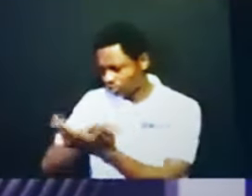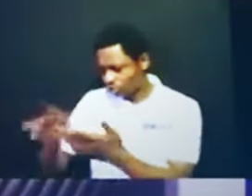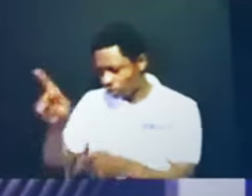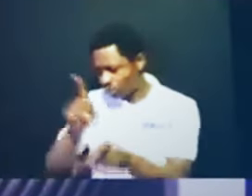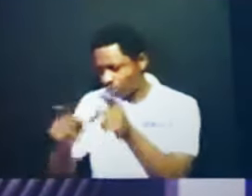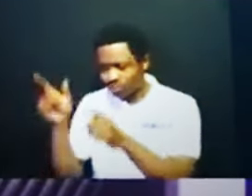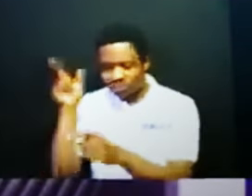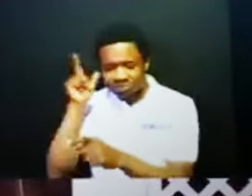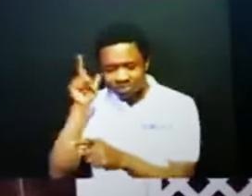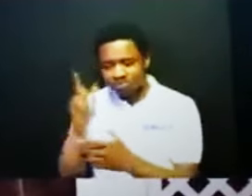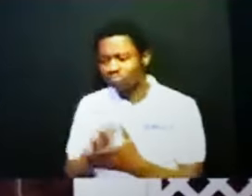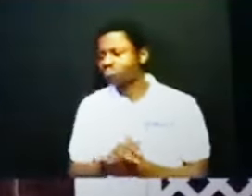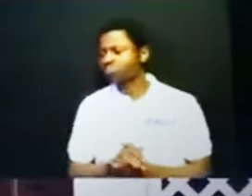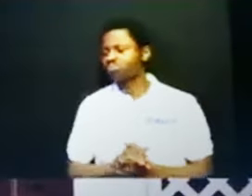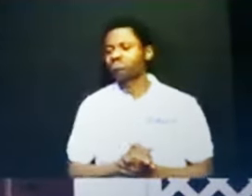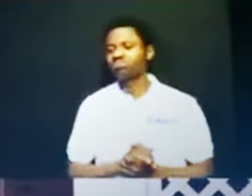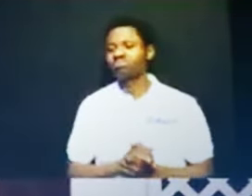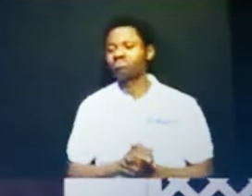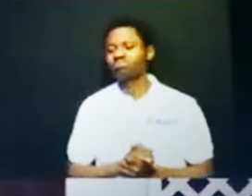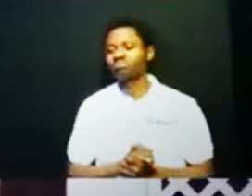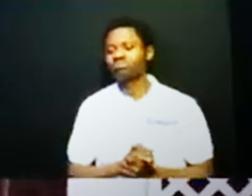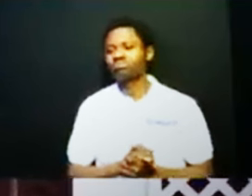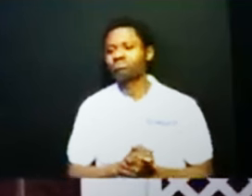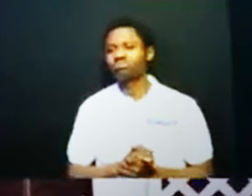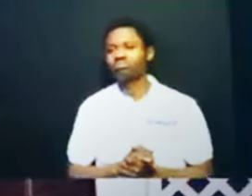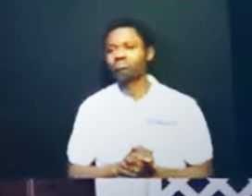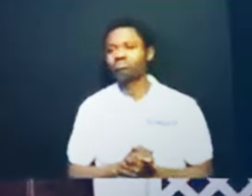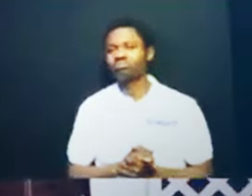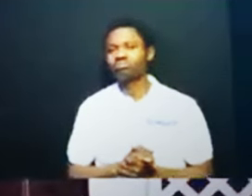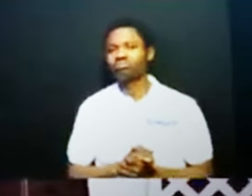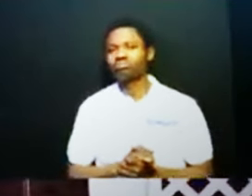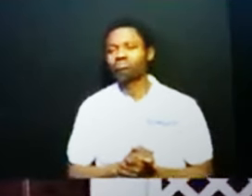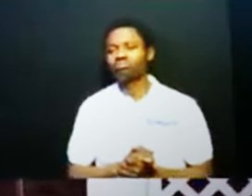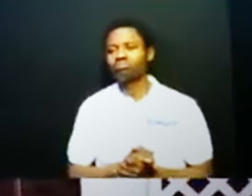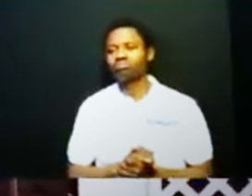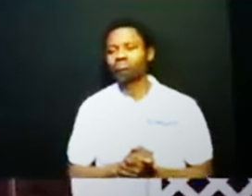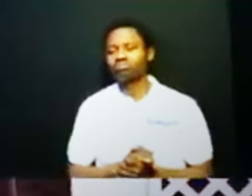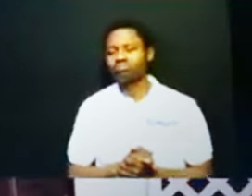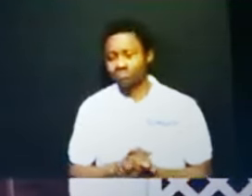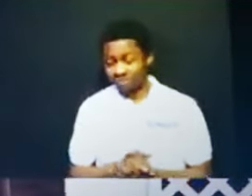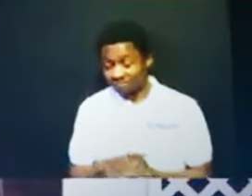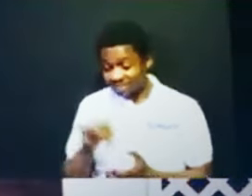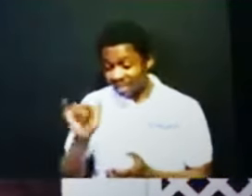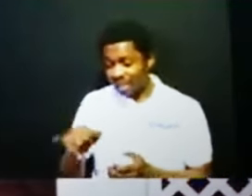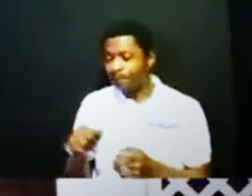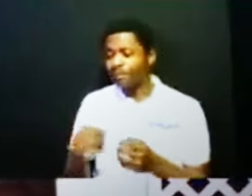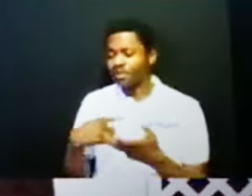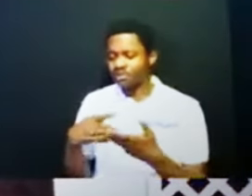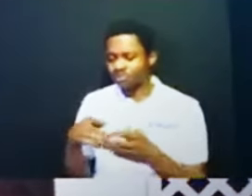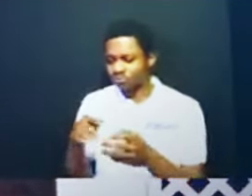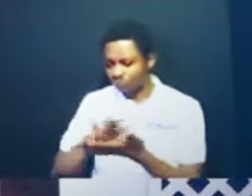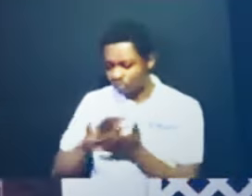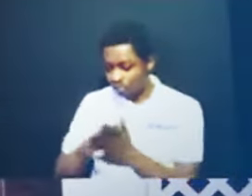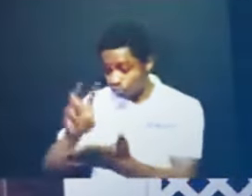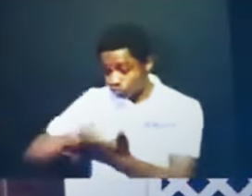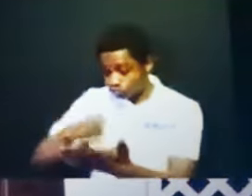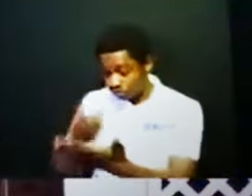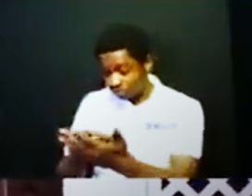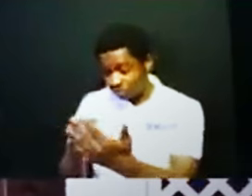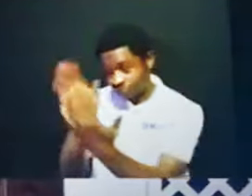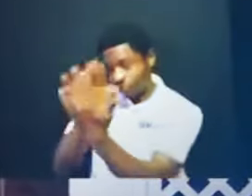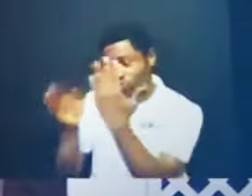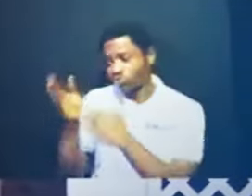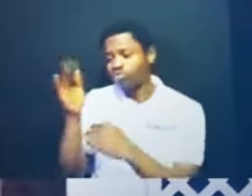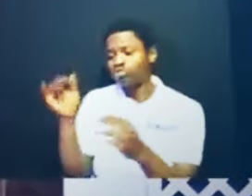words. Small people try to come and say, "Yenum na kai wong, na di wong adansi onyango ponyim na wachi onu